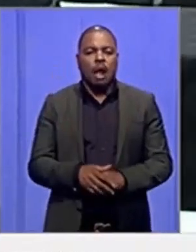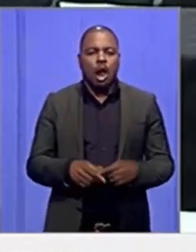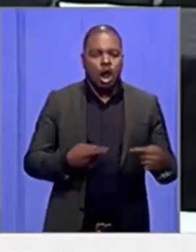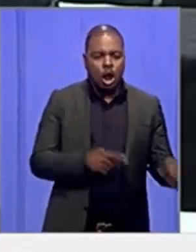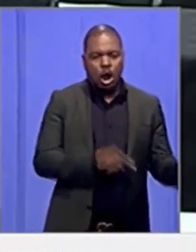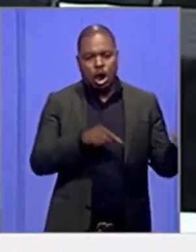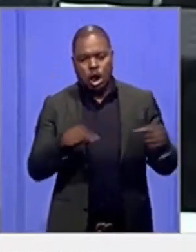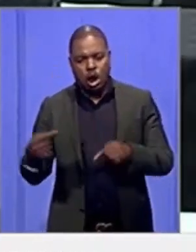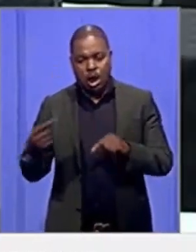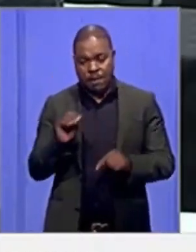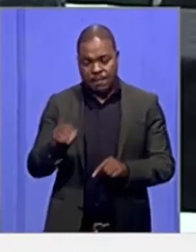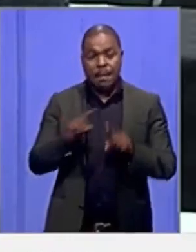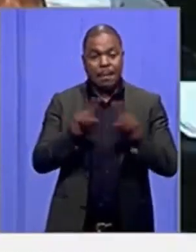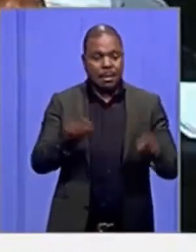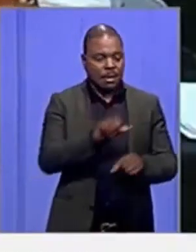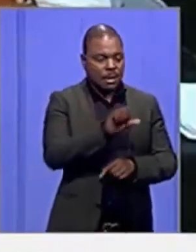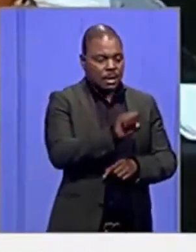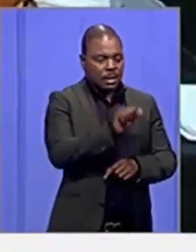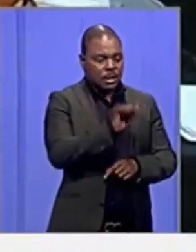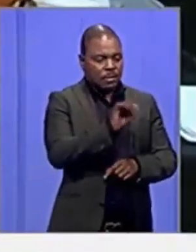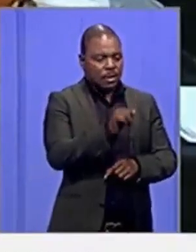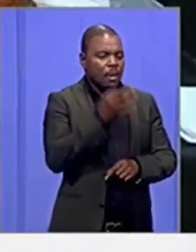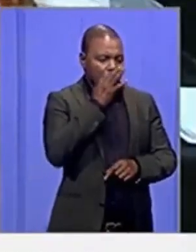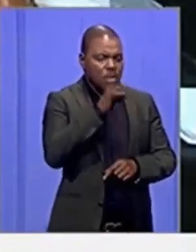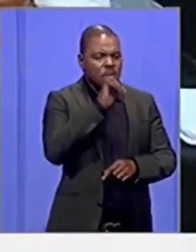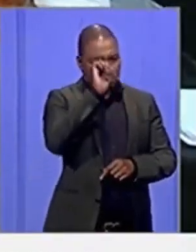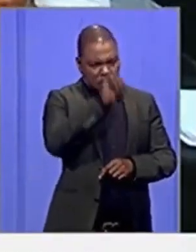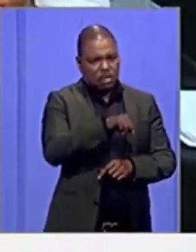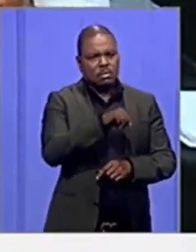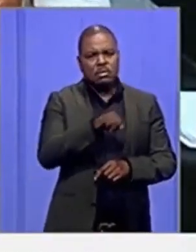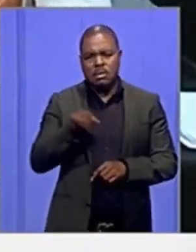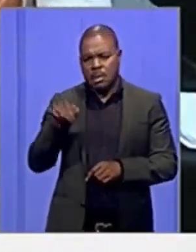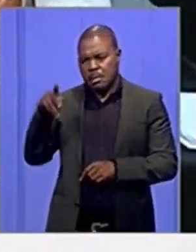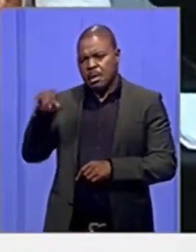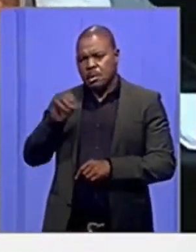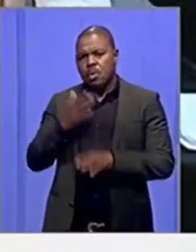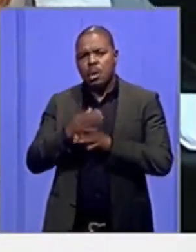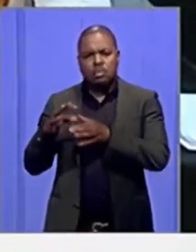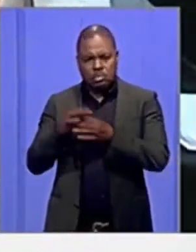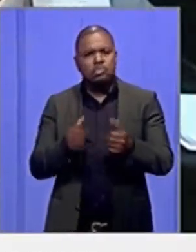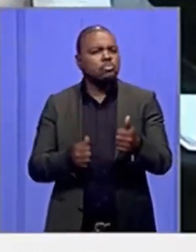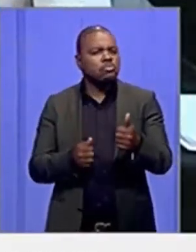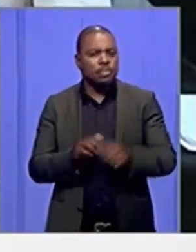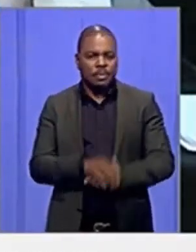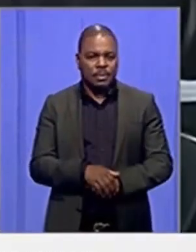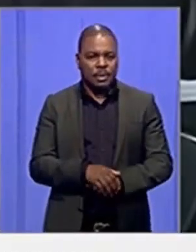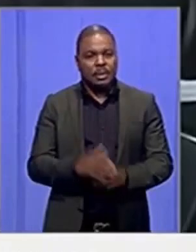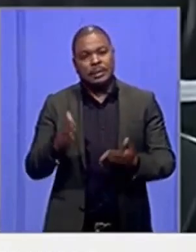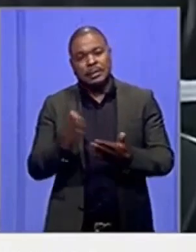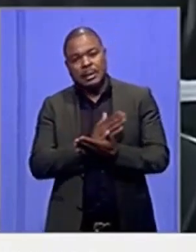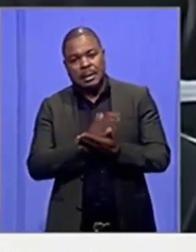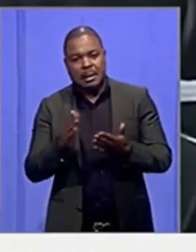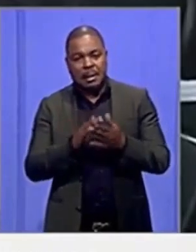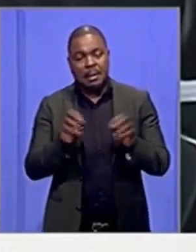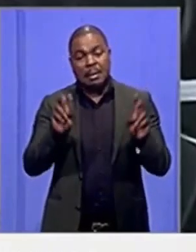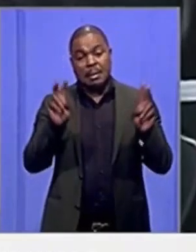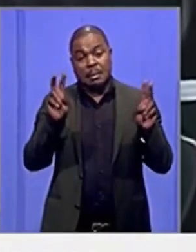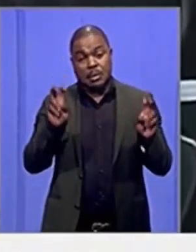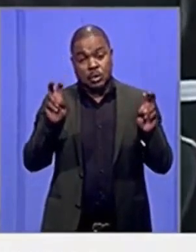dikgogakgogano, Safa e re e kgona go šomišana ga botse le mokgatlho wa PSL. Tse dingwe tsa dilo tseo di tlo